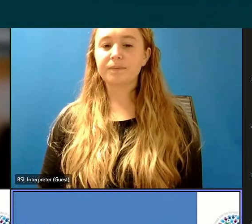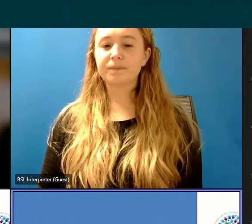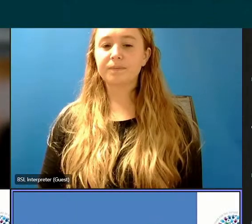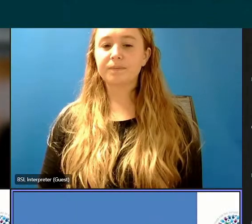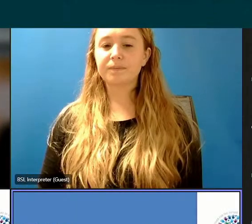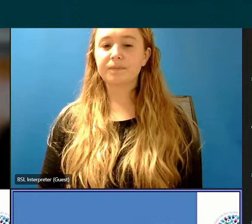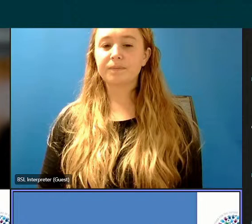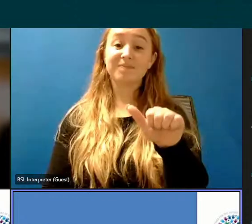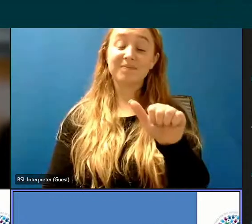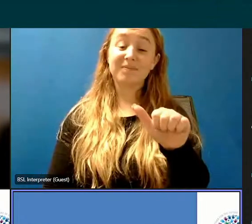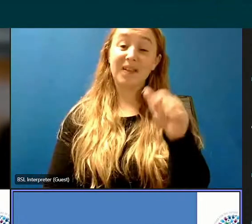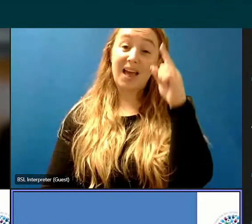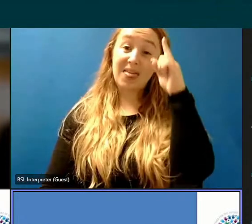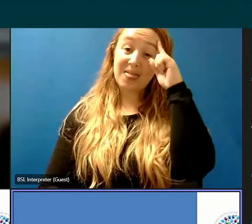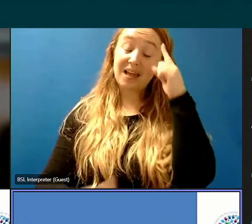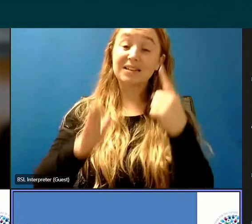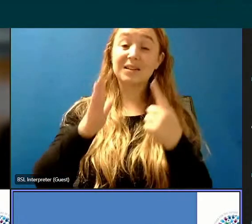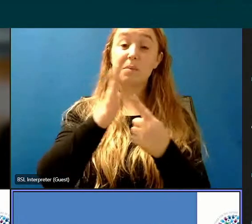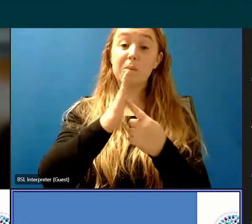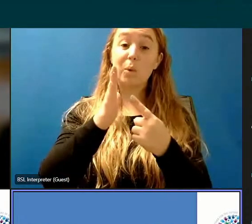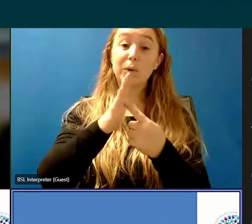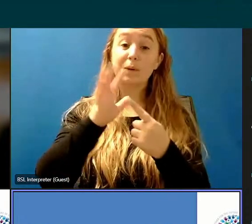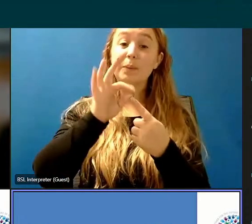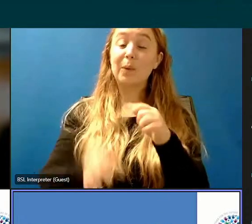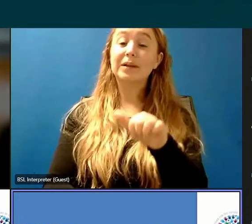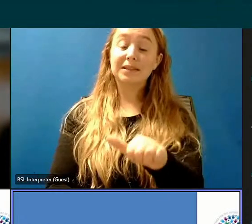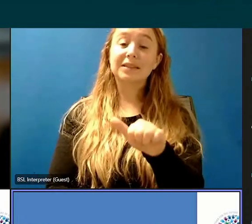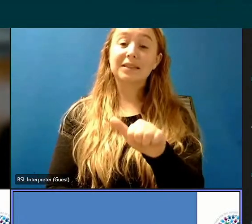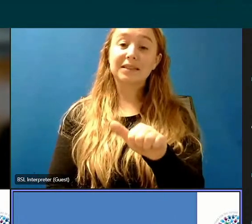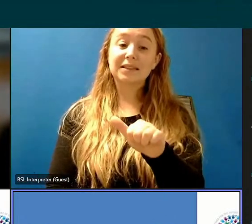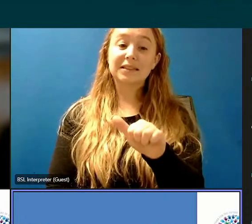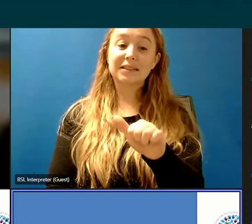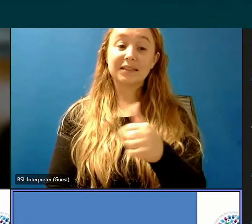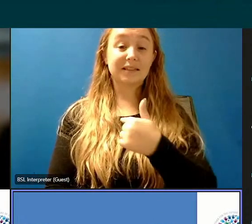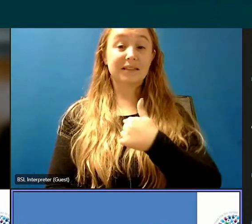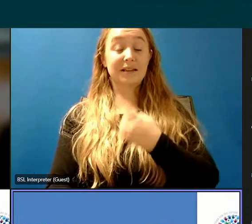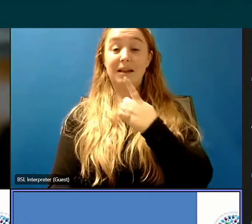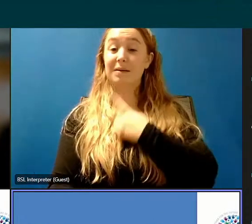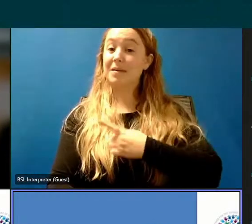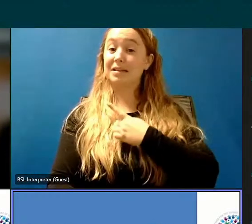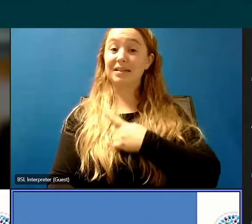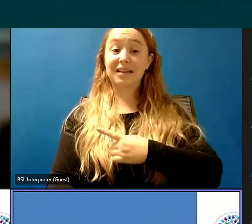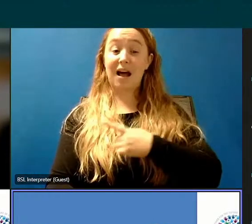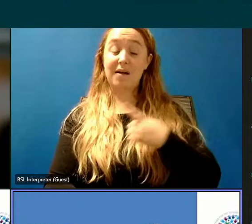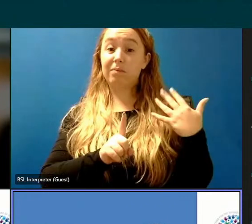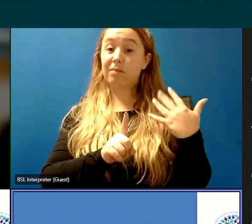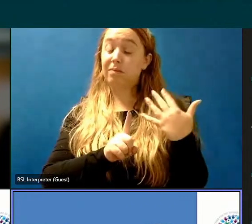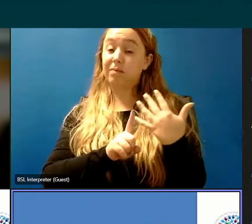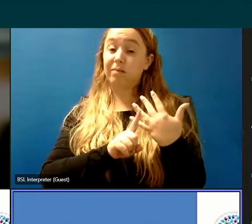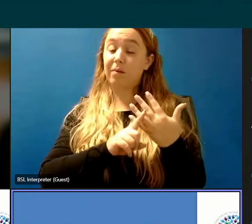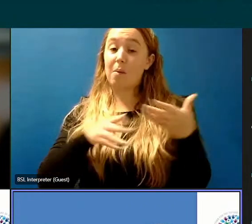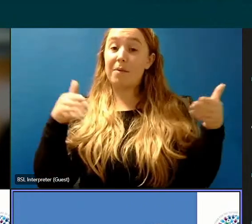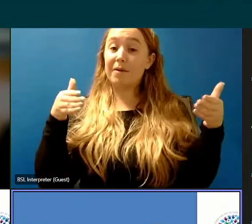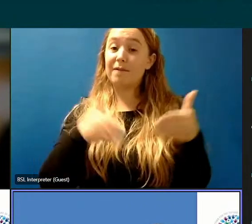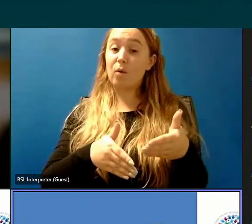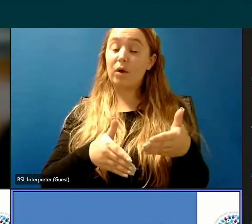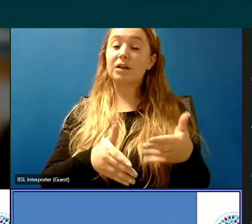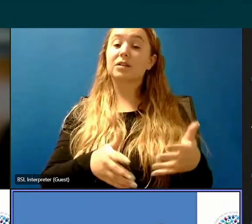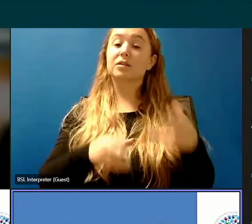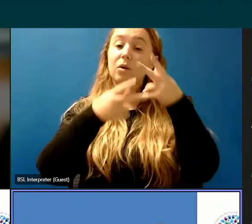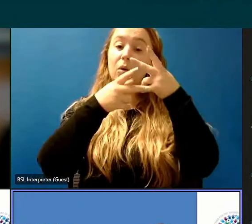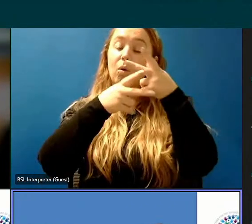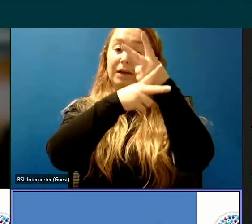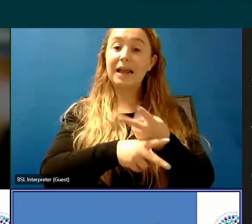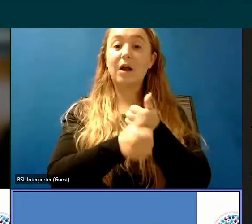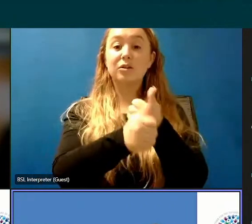Yeah, I think it's a very important point. Having lived and breathed, particularly around about the care and support work